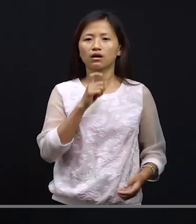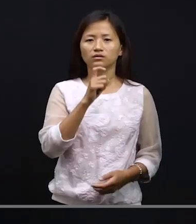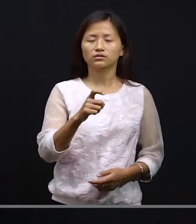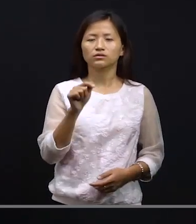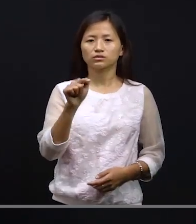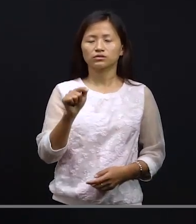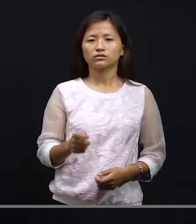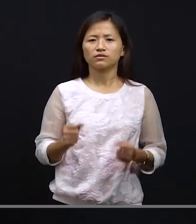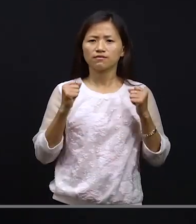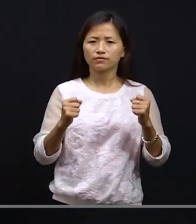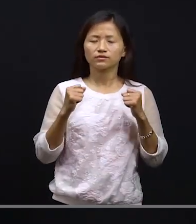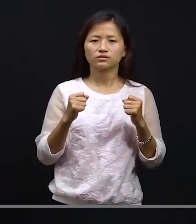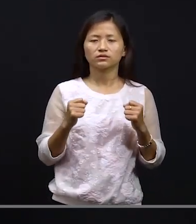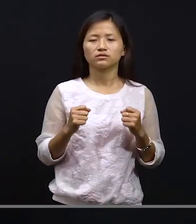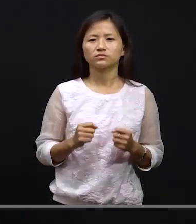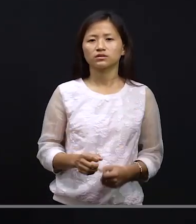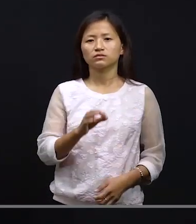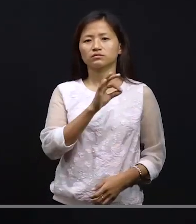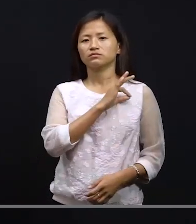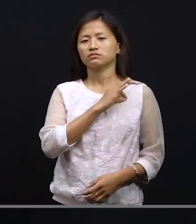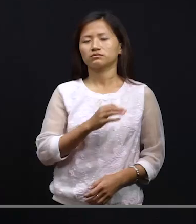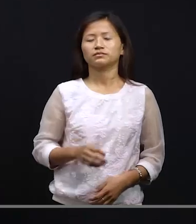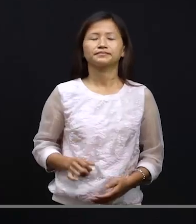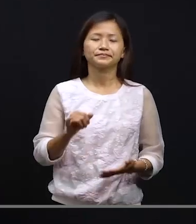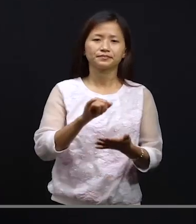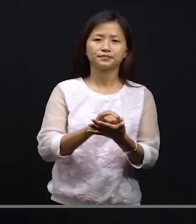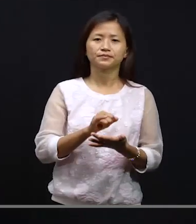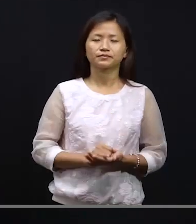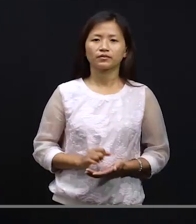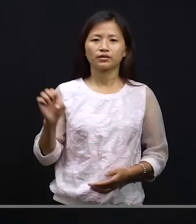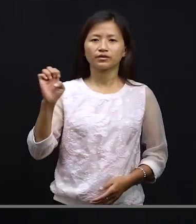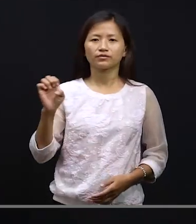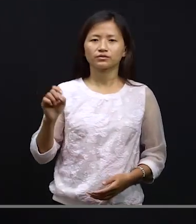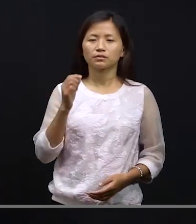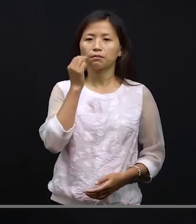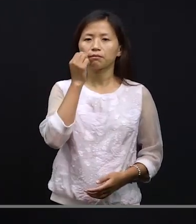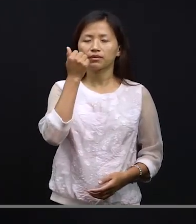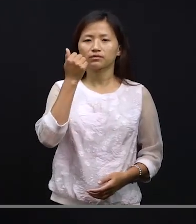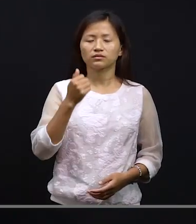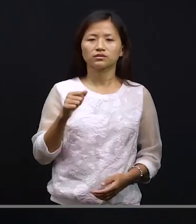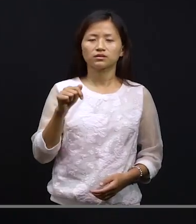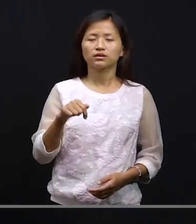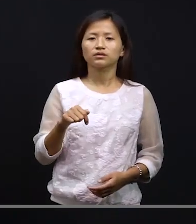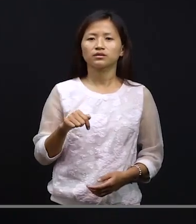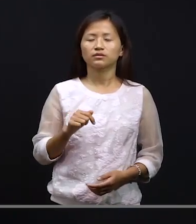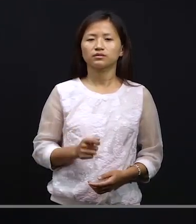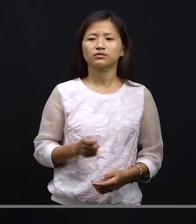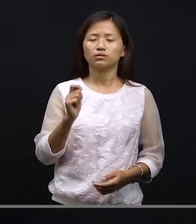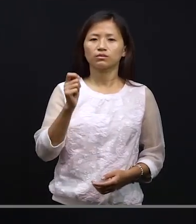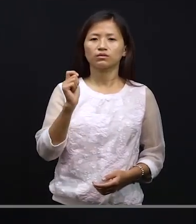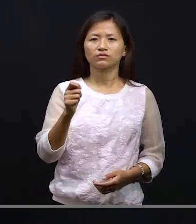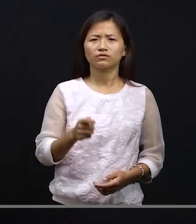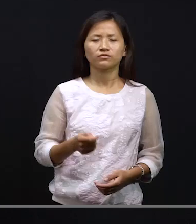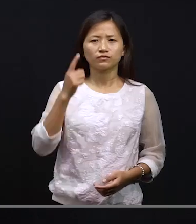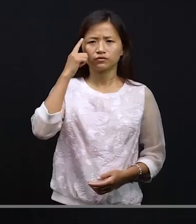is too difficult for you, you may not like that. Right? So even the man here, our narrator, did not want to work for the